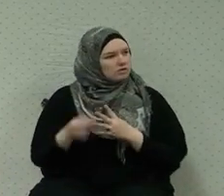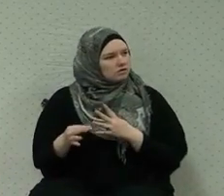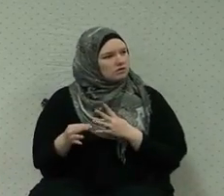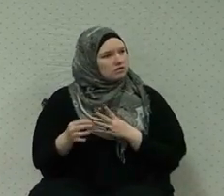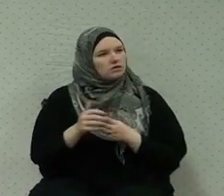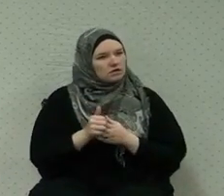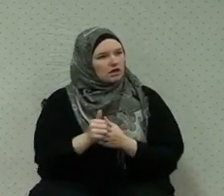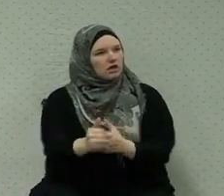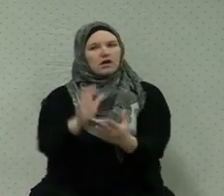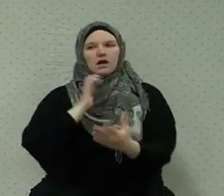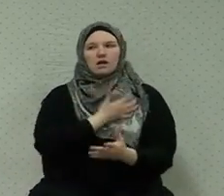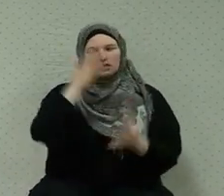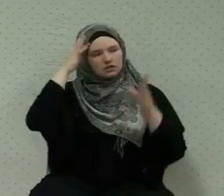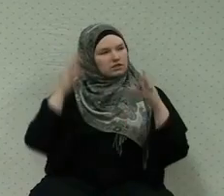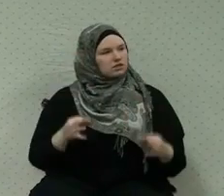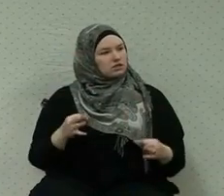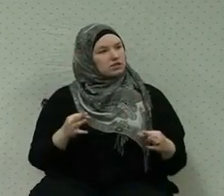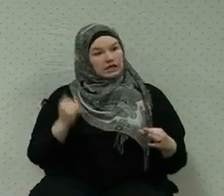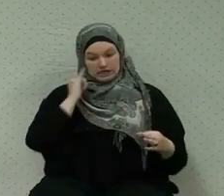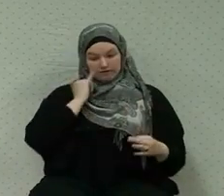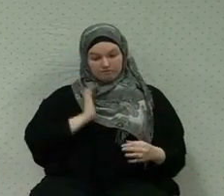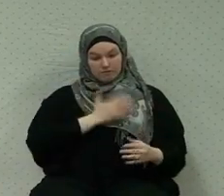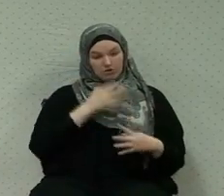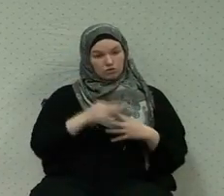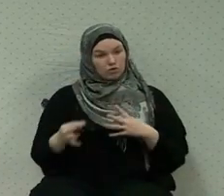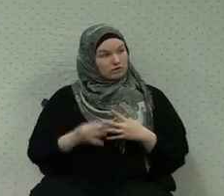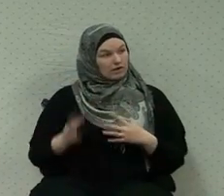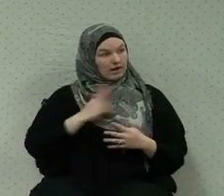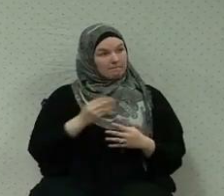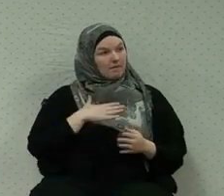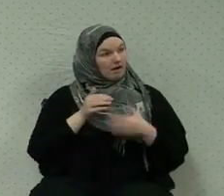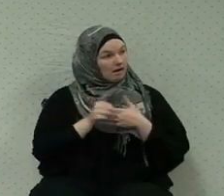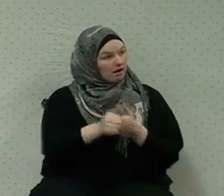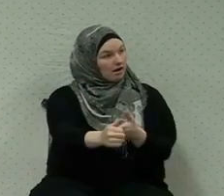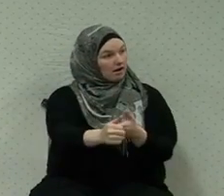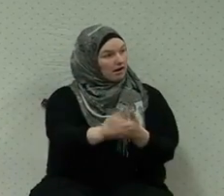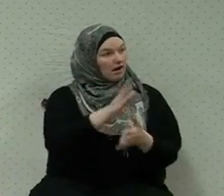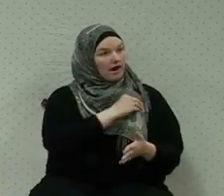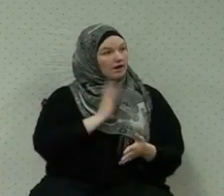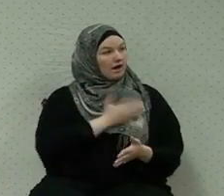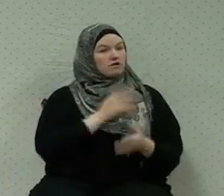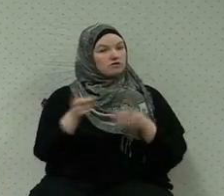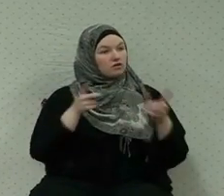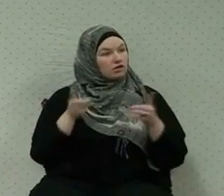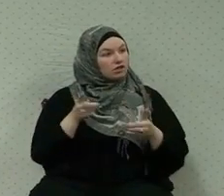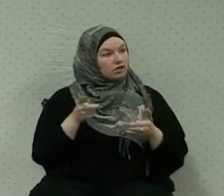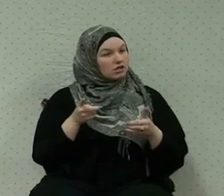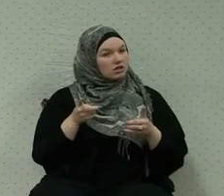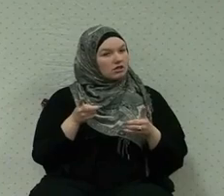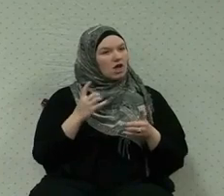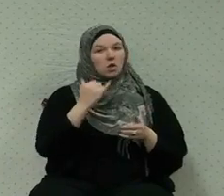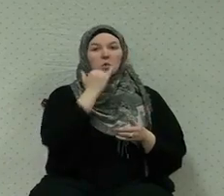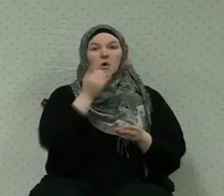our decisions. If our choices and our guidance and our direction are